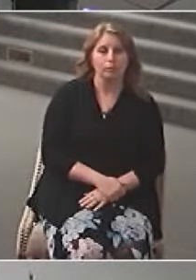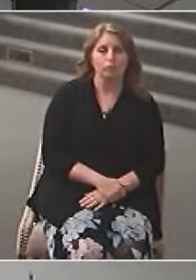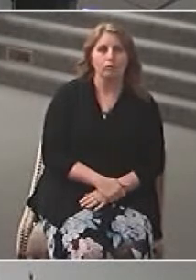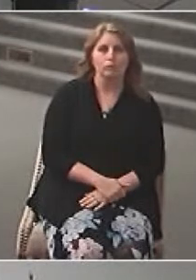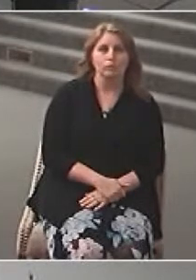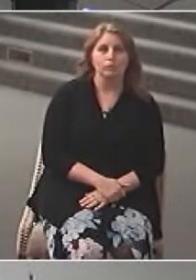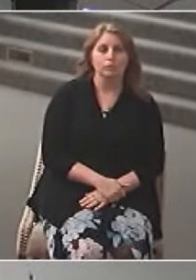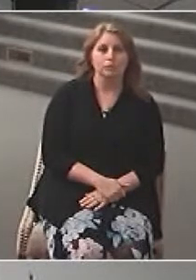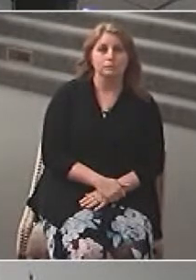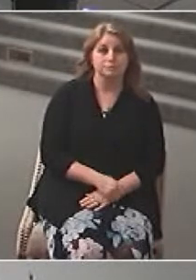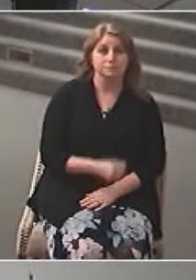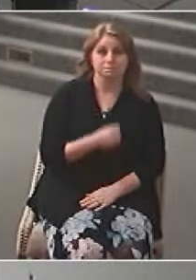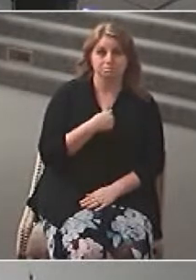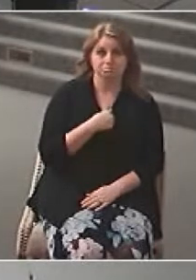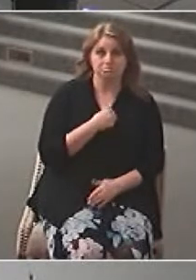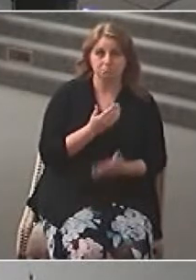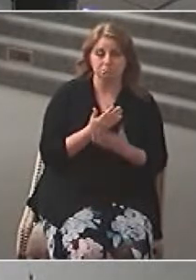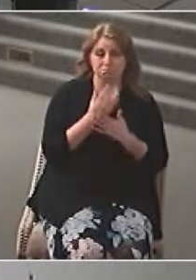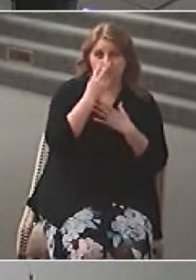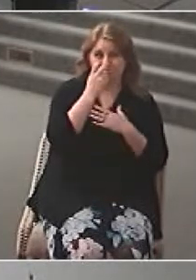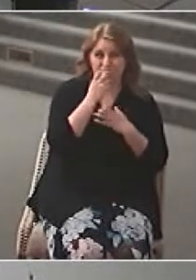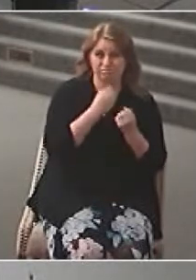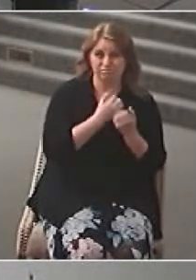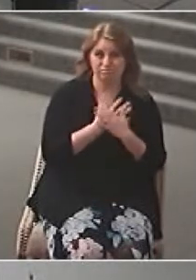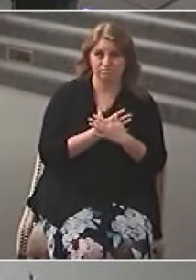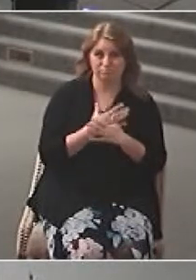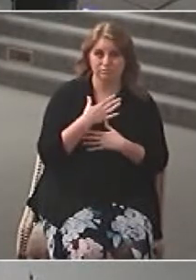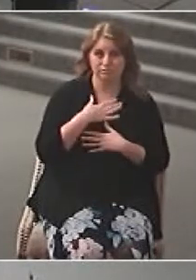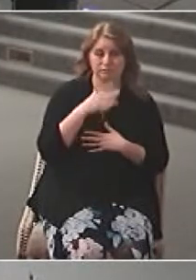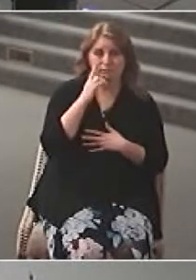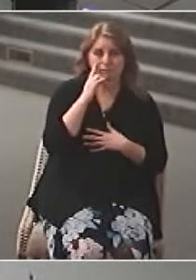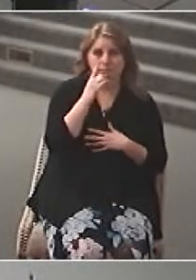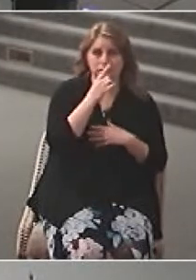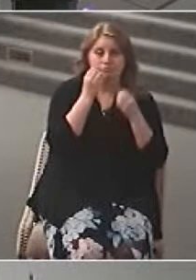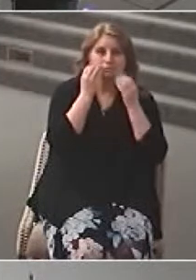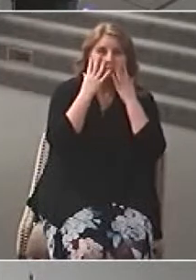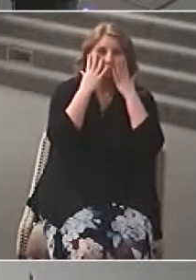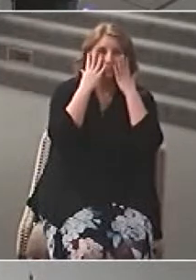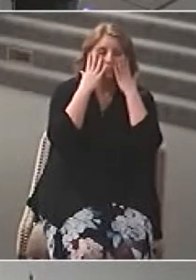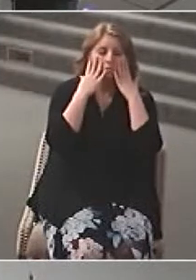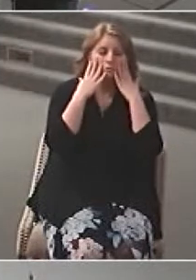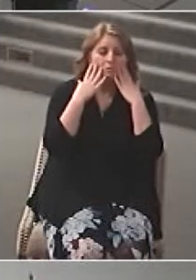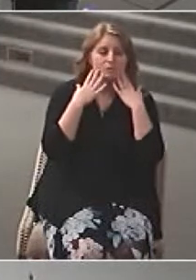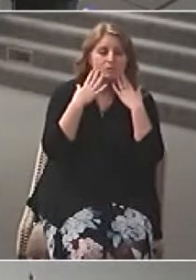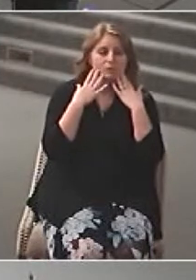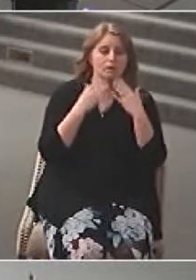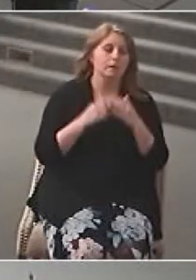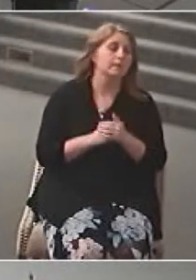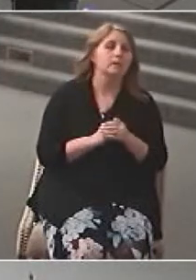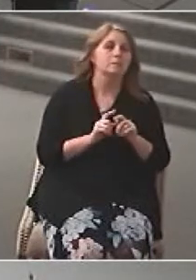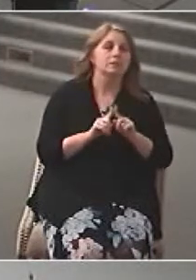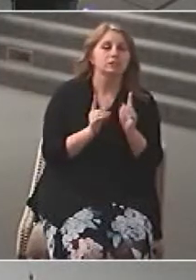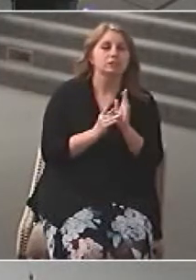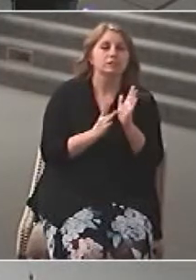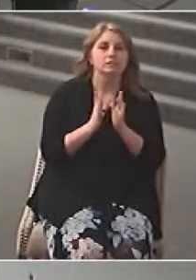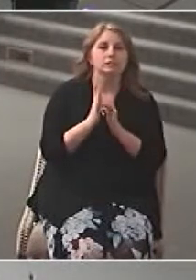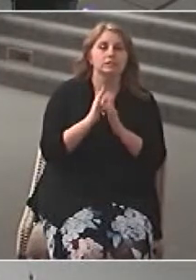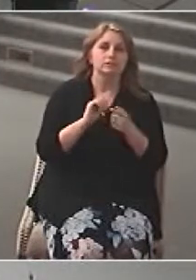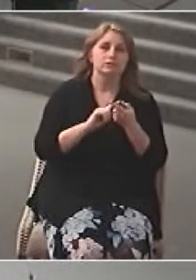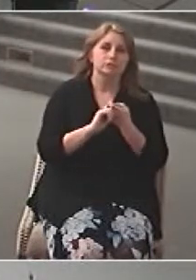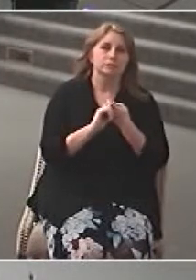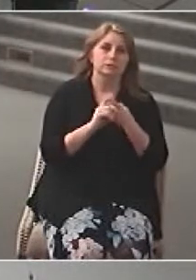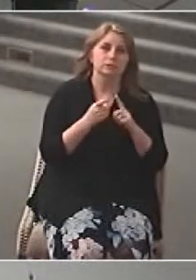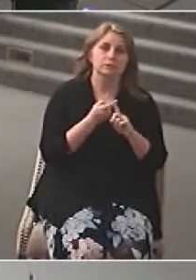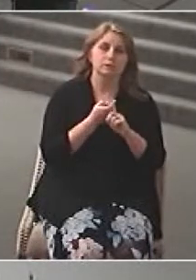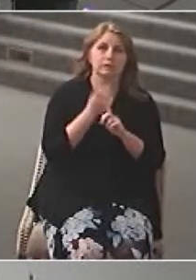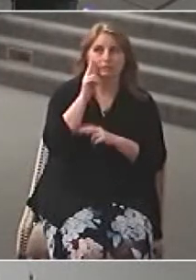right. I may have doubts and fears, my eyes be filled with tears, but Jesus is